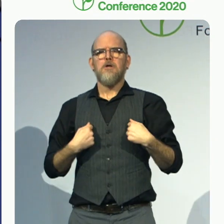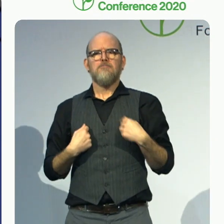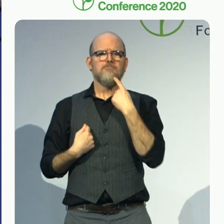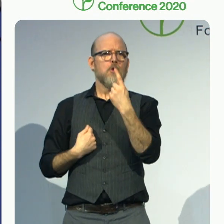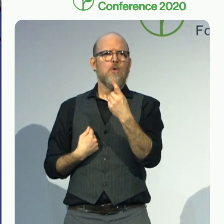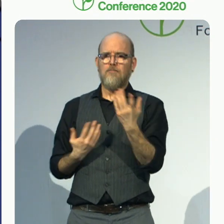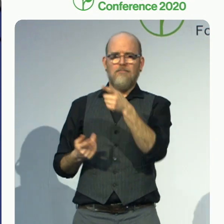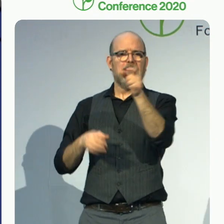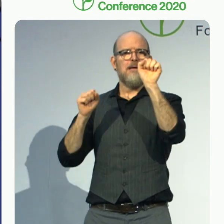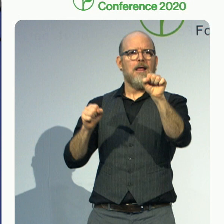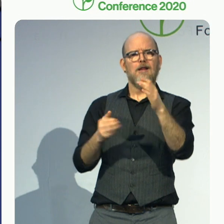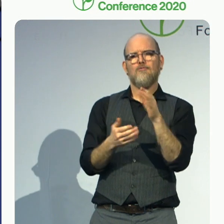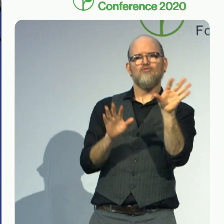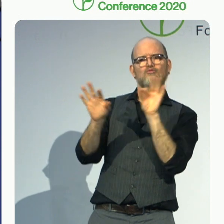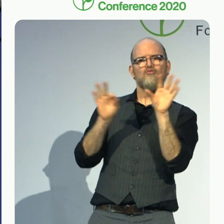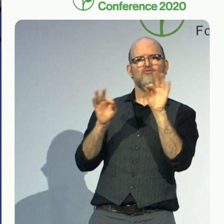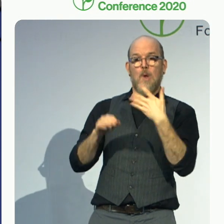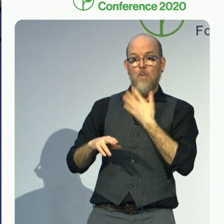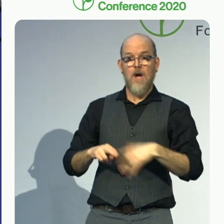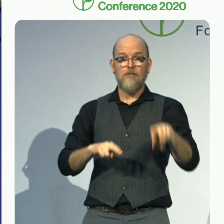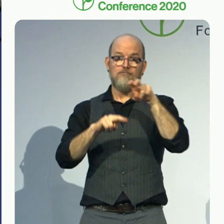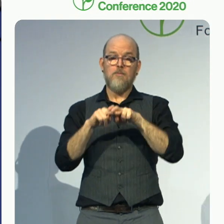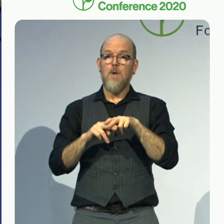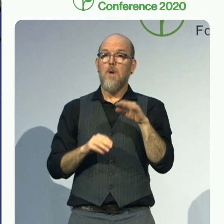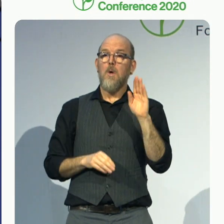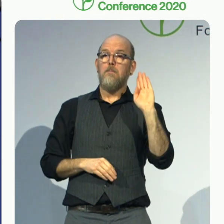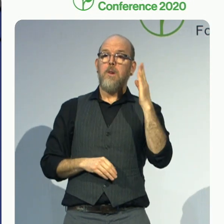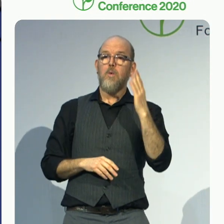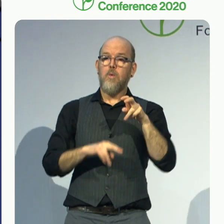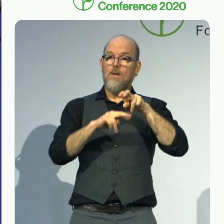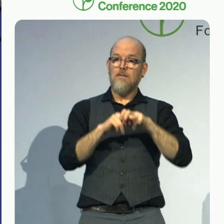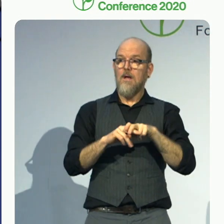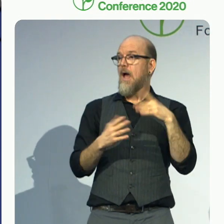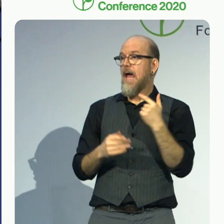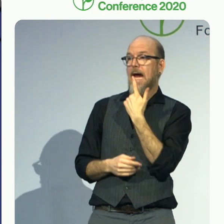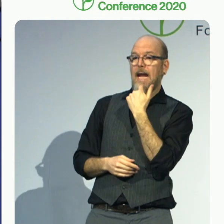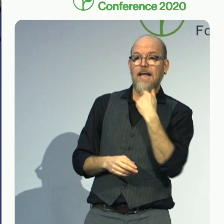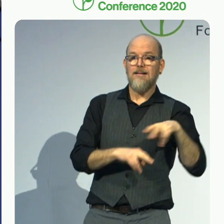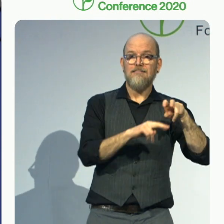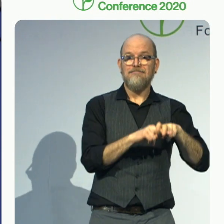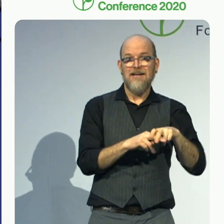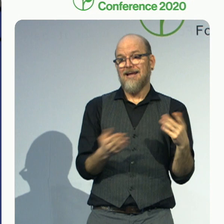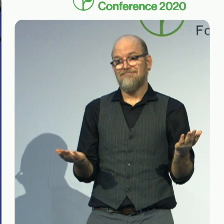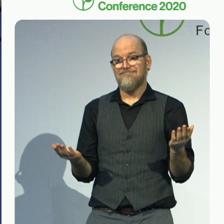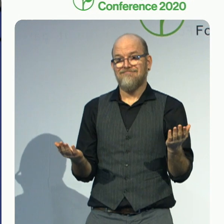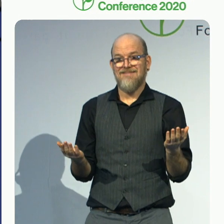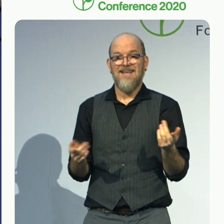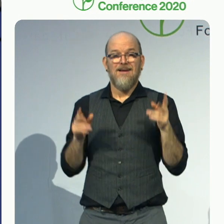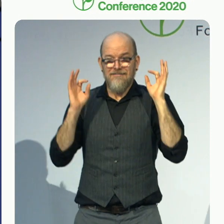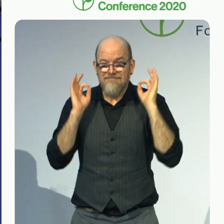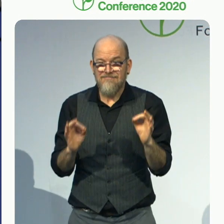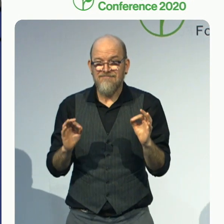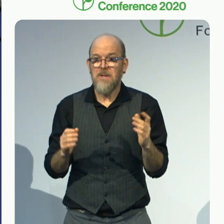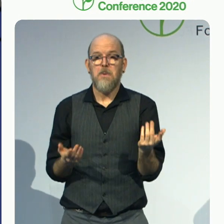choice that some parents are having. So if we are talking about choice, it really has to be having every option on the table